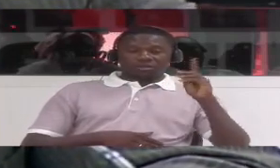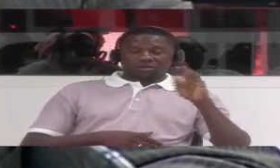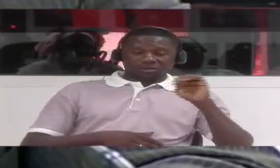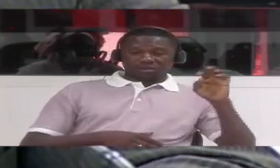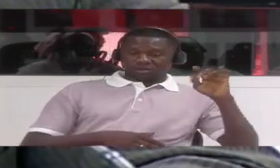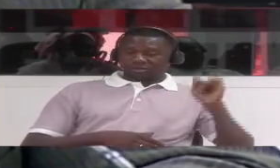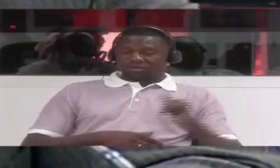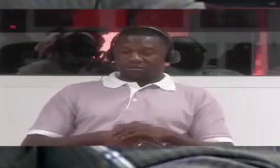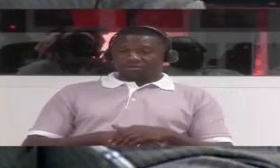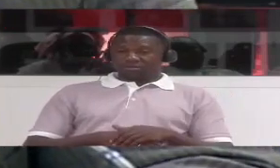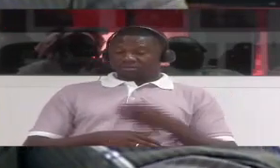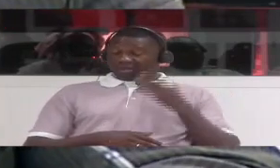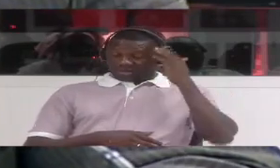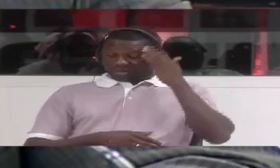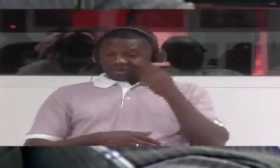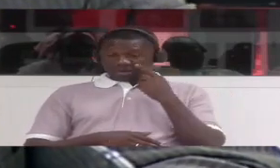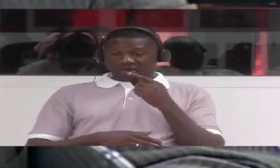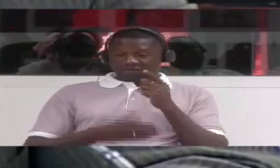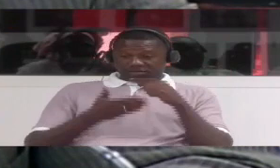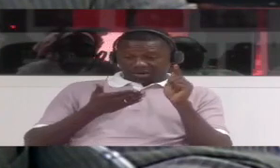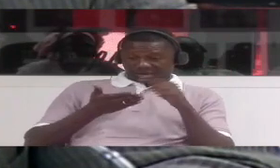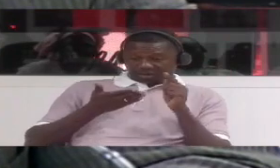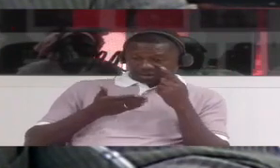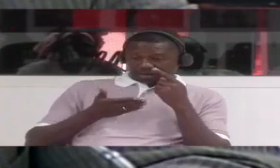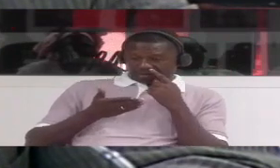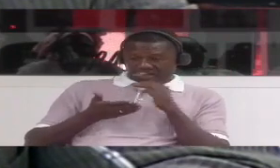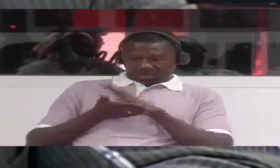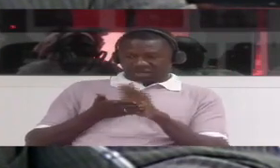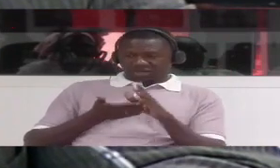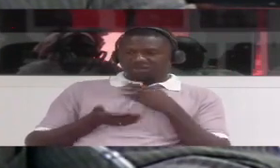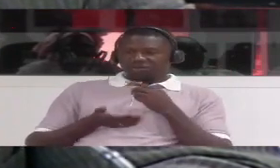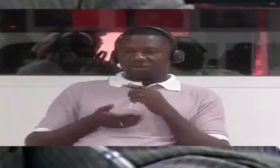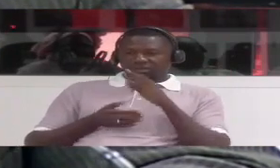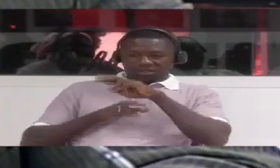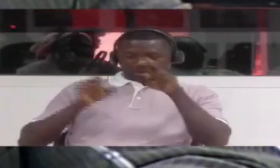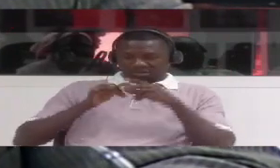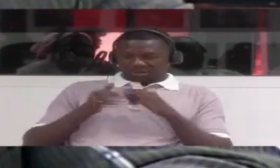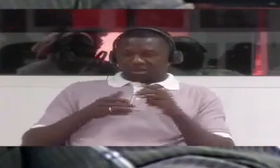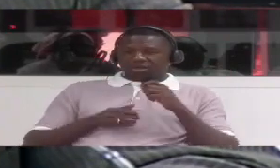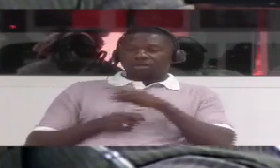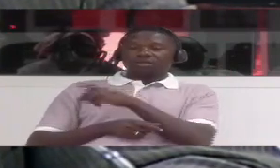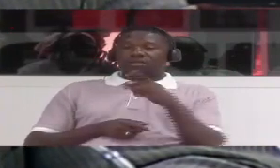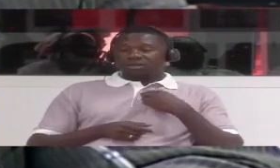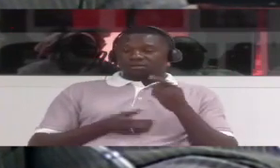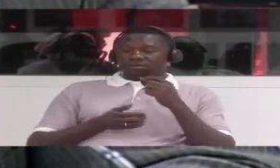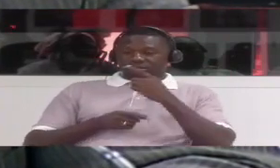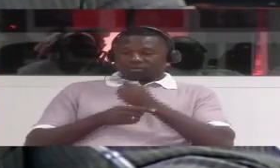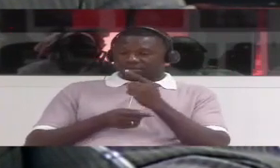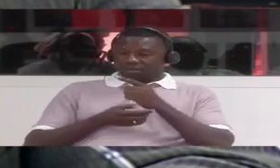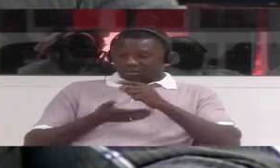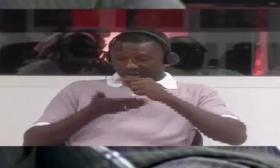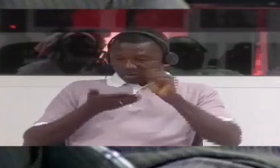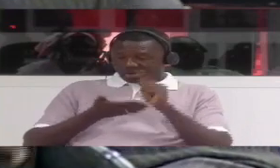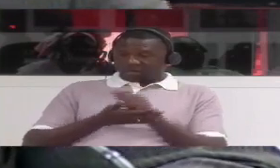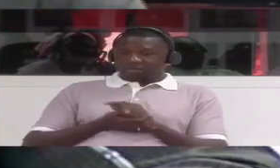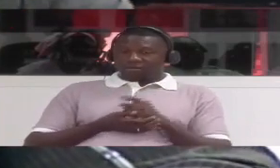means maybe that one is clear. So there was an internet email post on that they marked correct. Just after that. And when I look back,